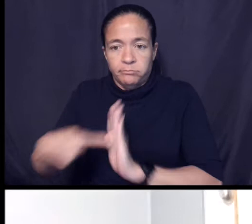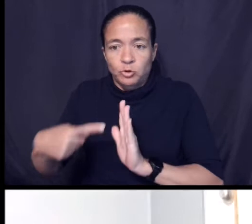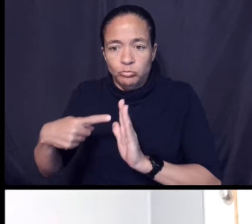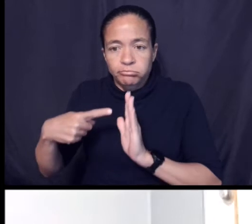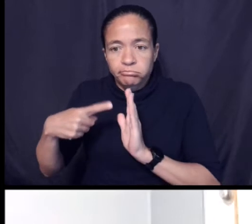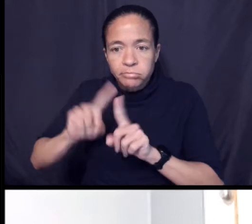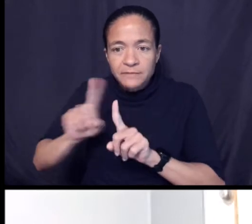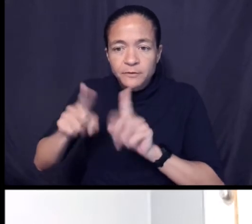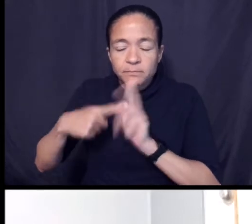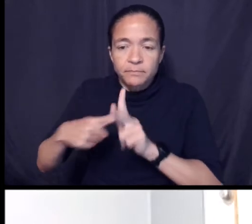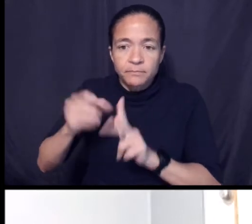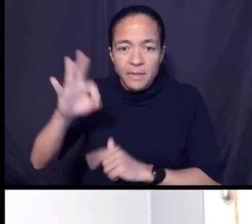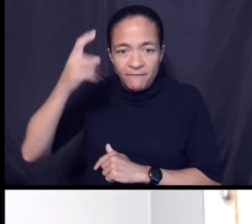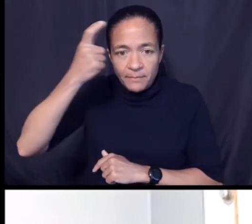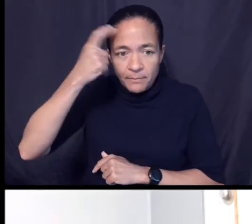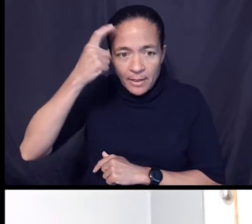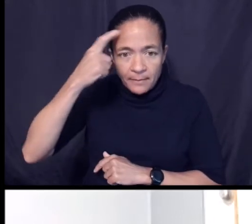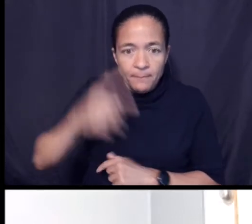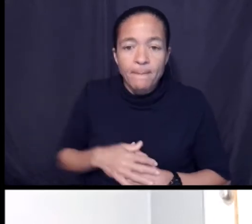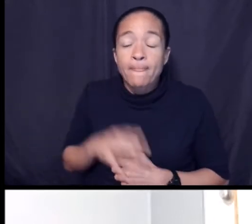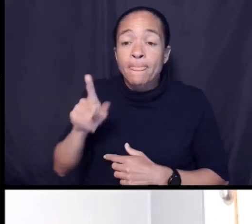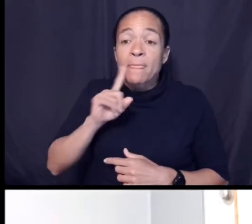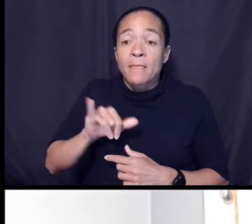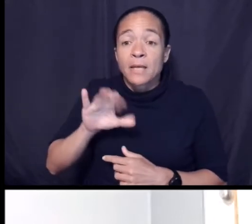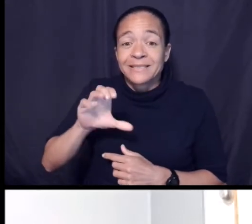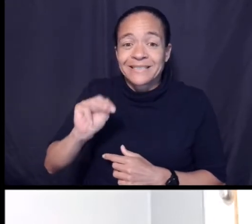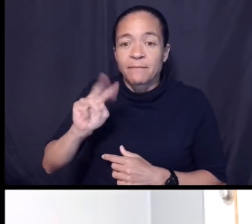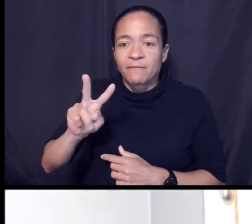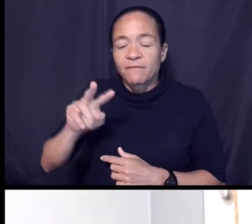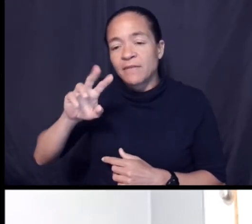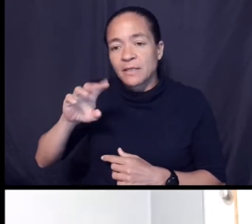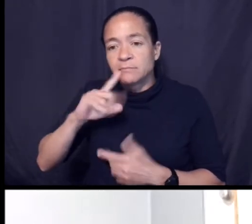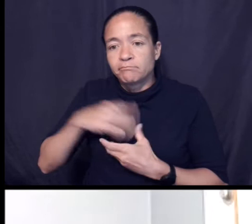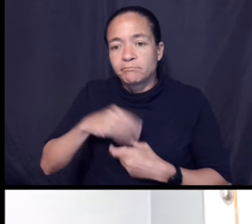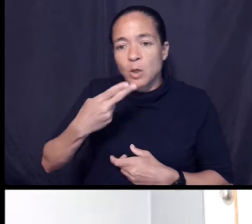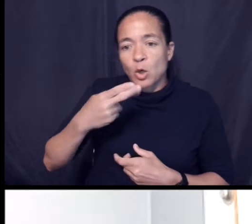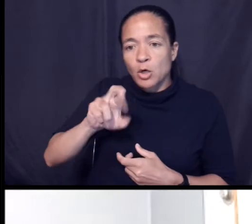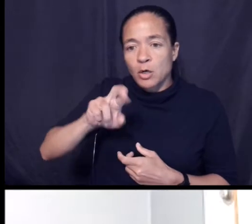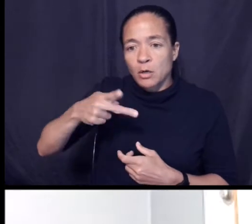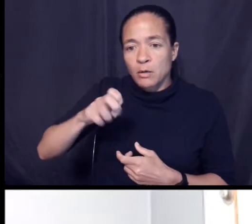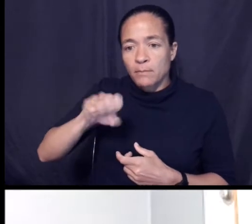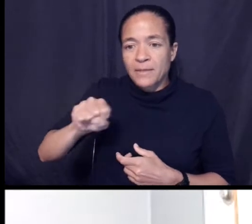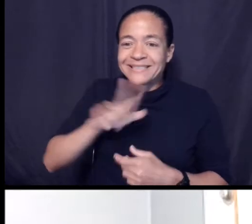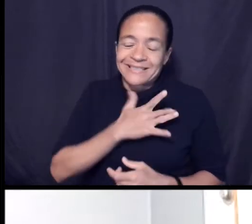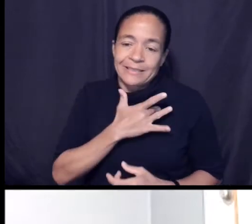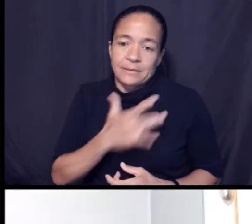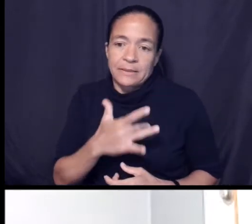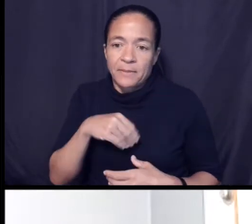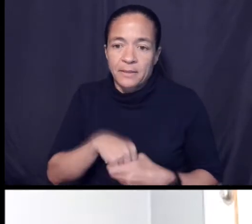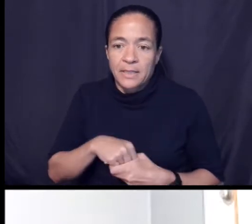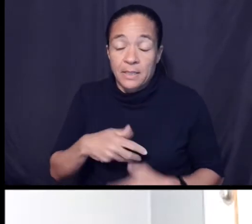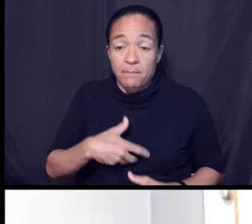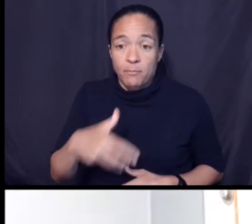a double-stranded DNA virus. It's in the herpes family viral group. And typically in pregnancy, you can have infection